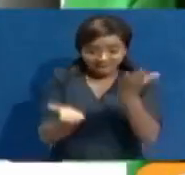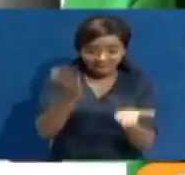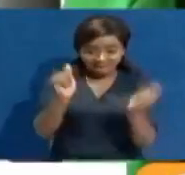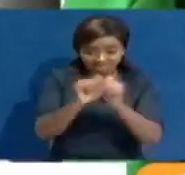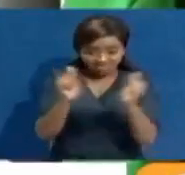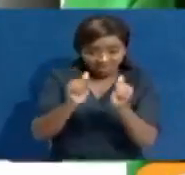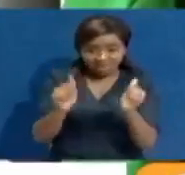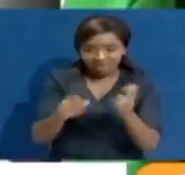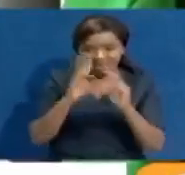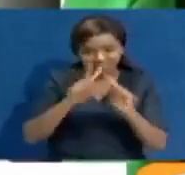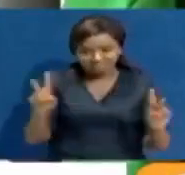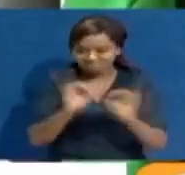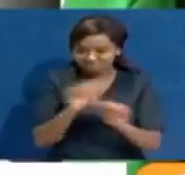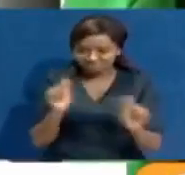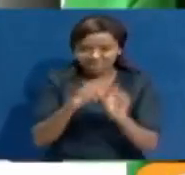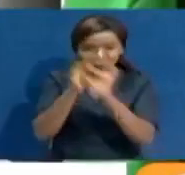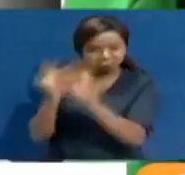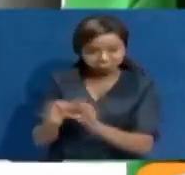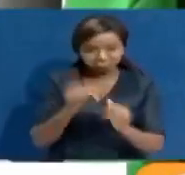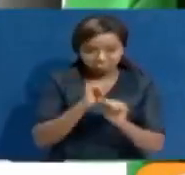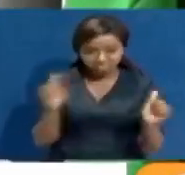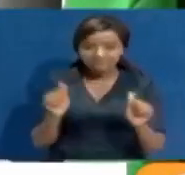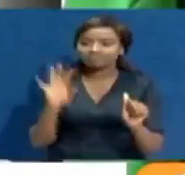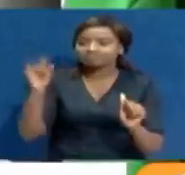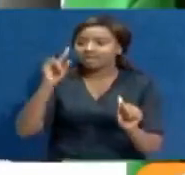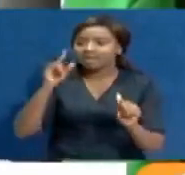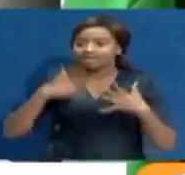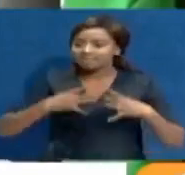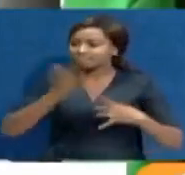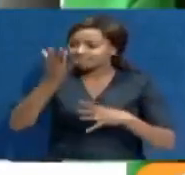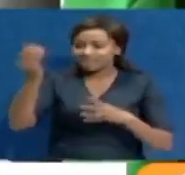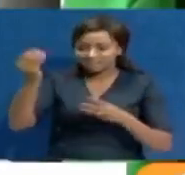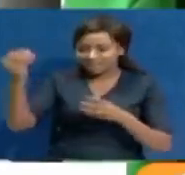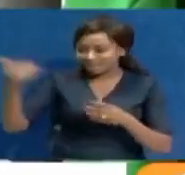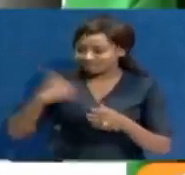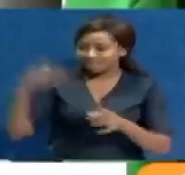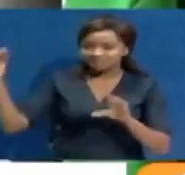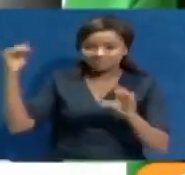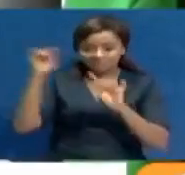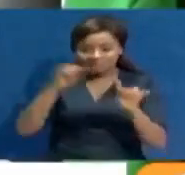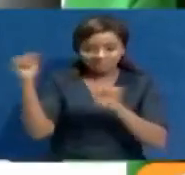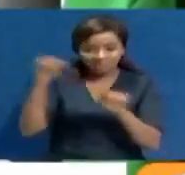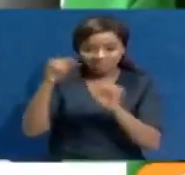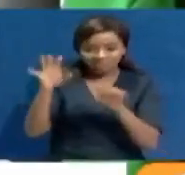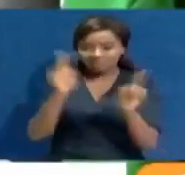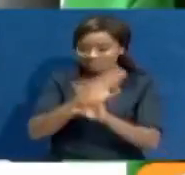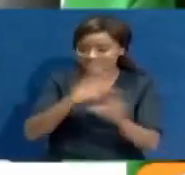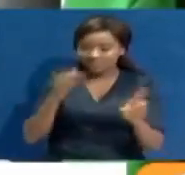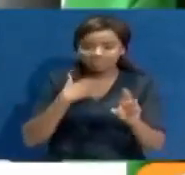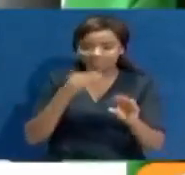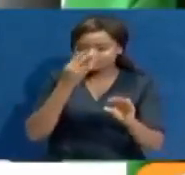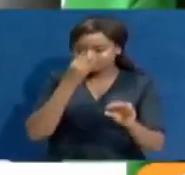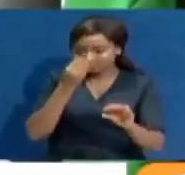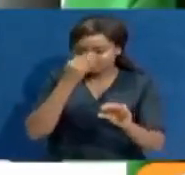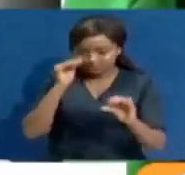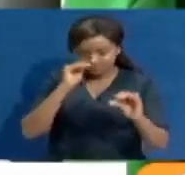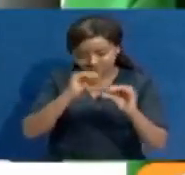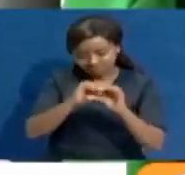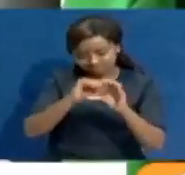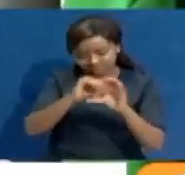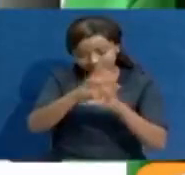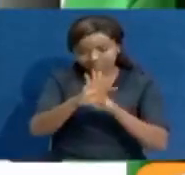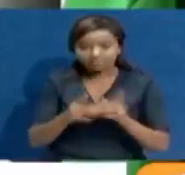looking for where to put their money. And there's lots of money floating around the world, but looking for a home where there's